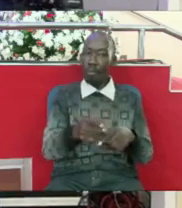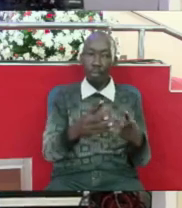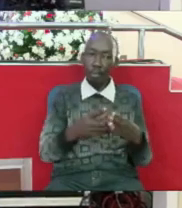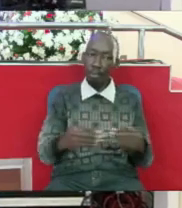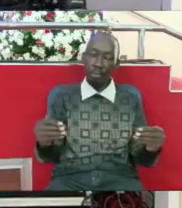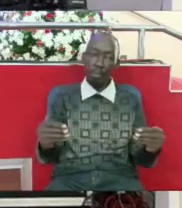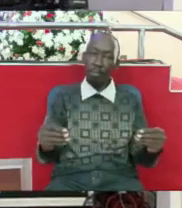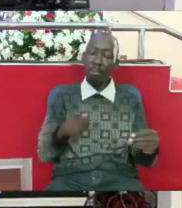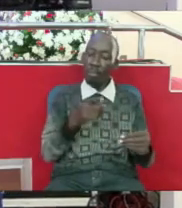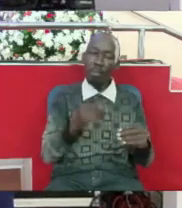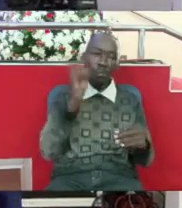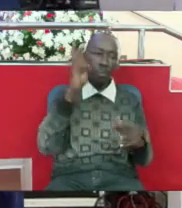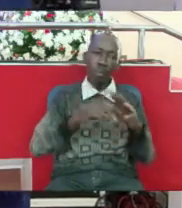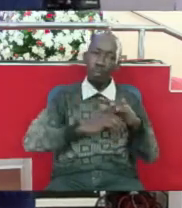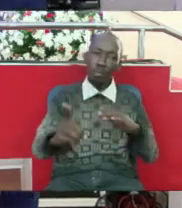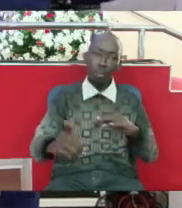It will disappear.